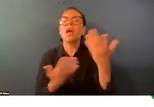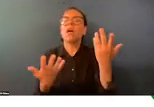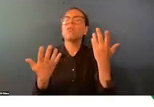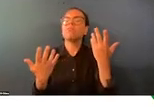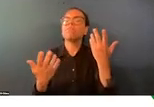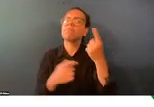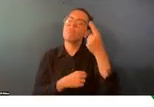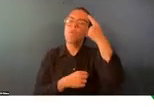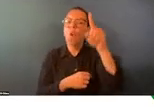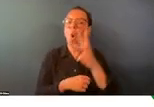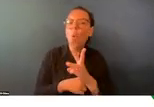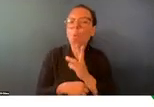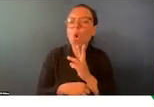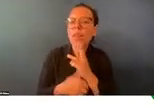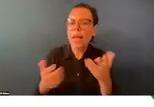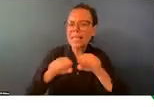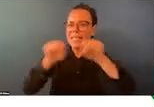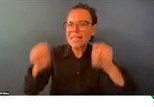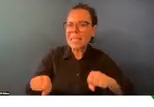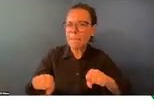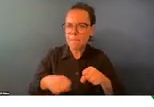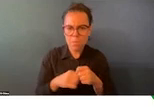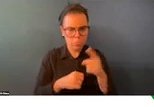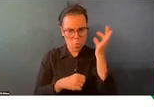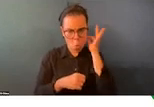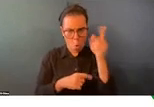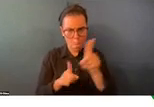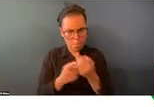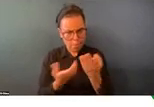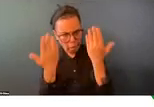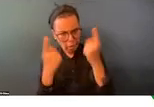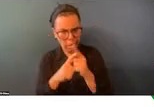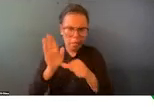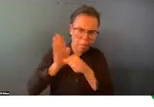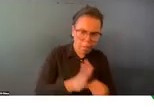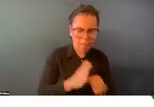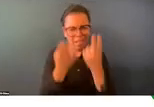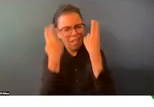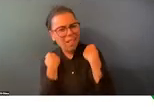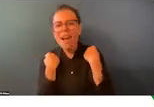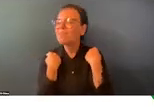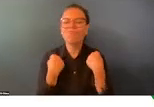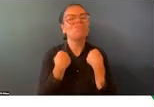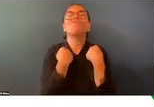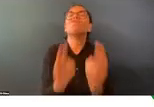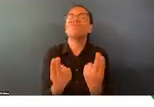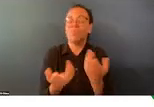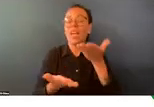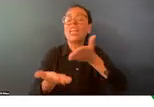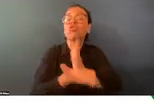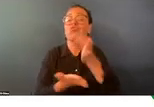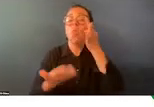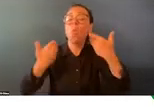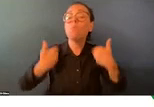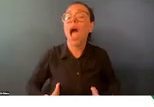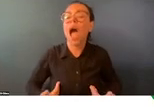their communities. By speaking up and getting involved, they can help to ensure that everyone has access to safe